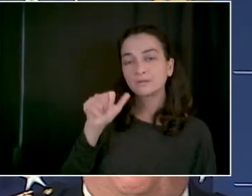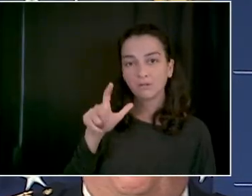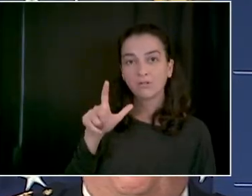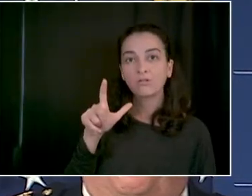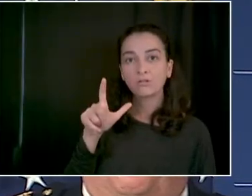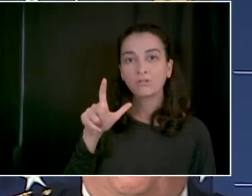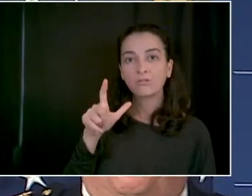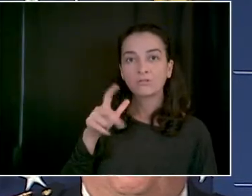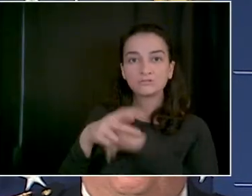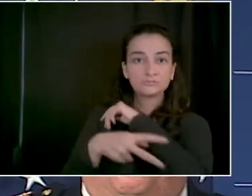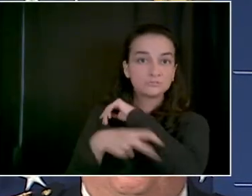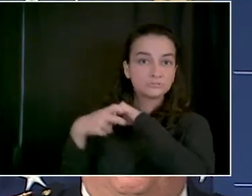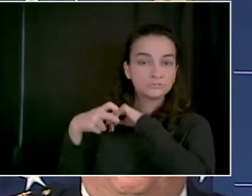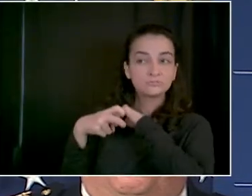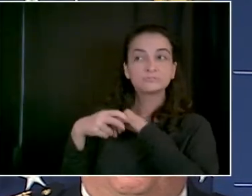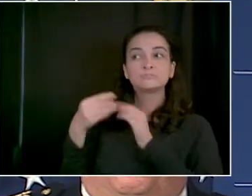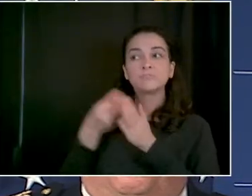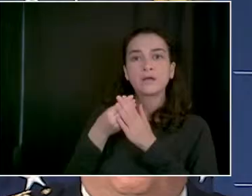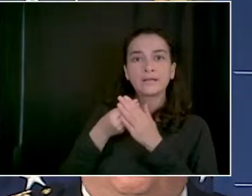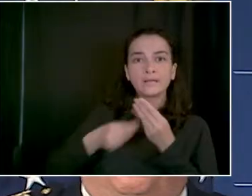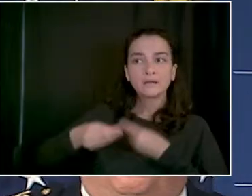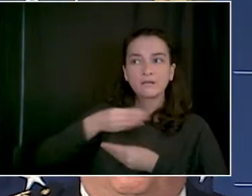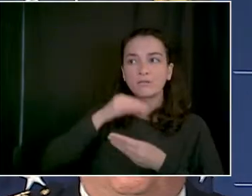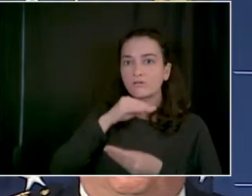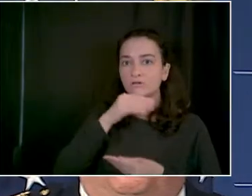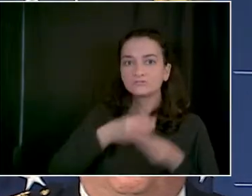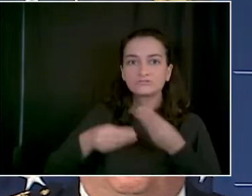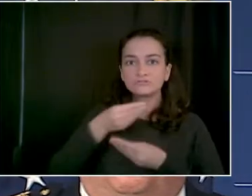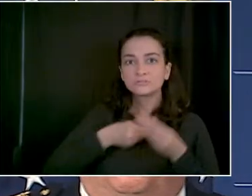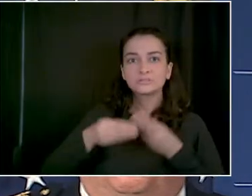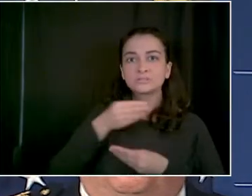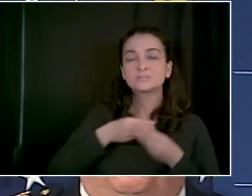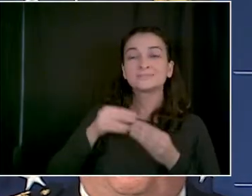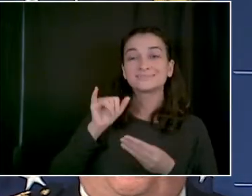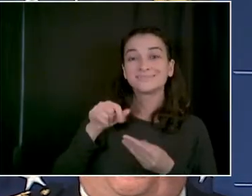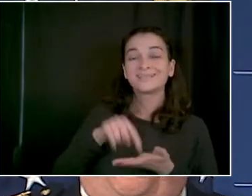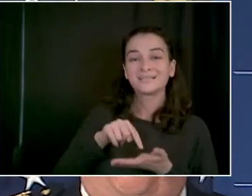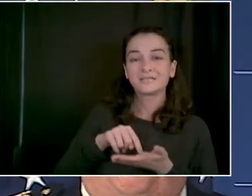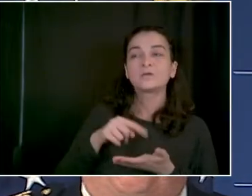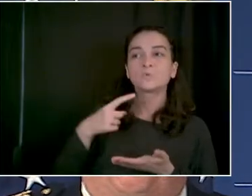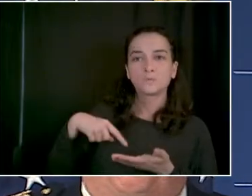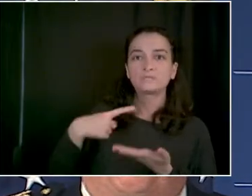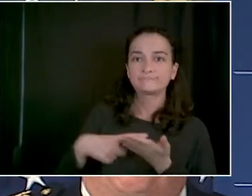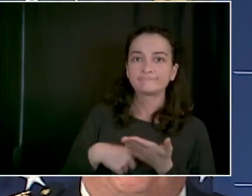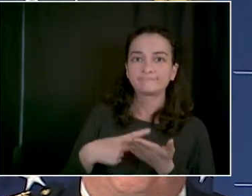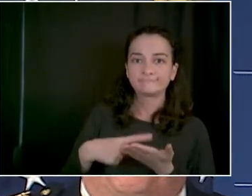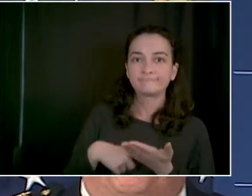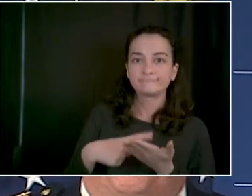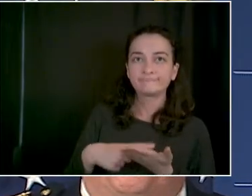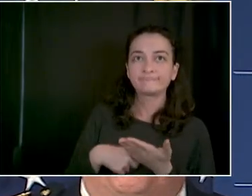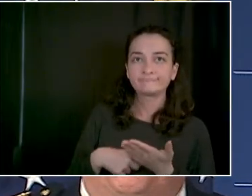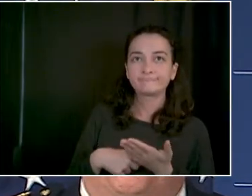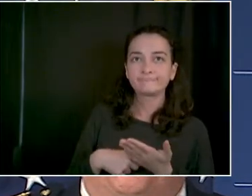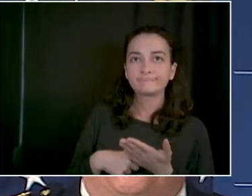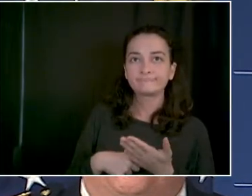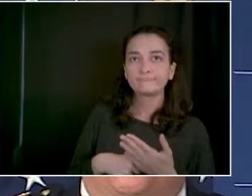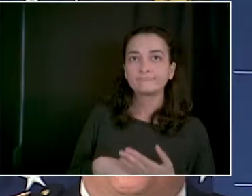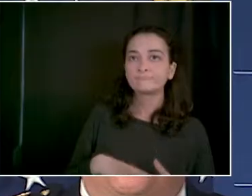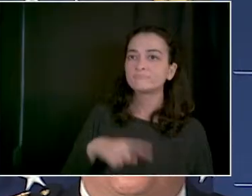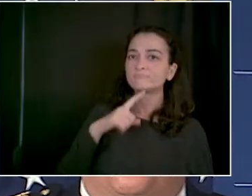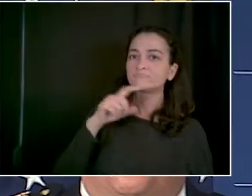is definitely an instance where we would share information. The thing that we are looking at is, as